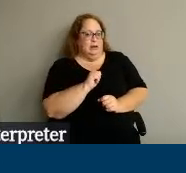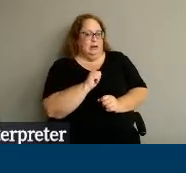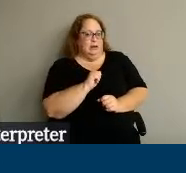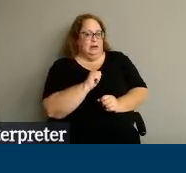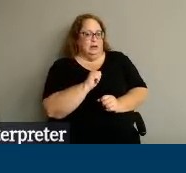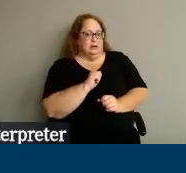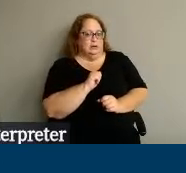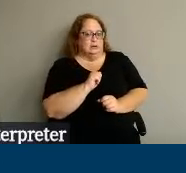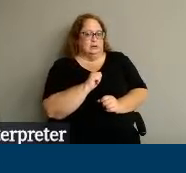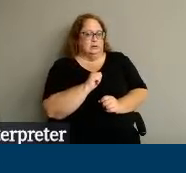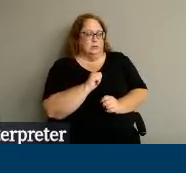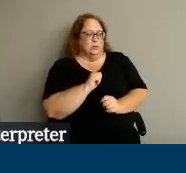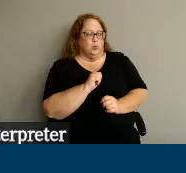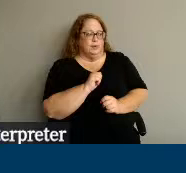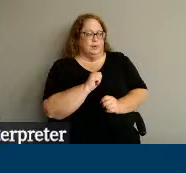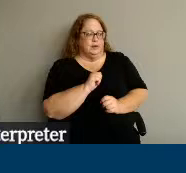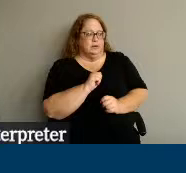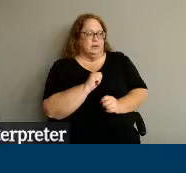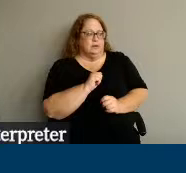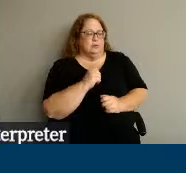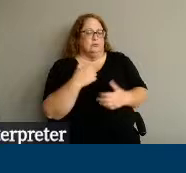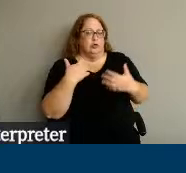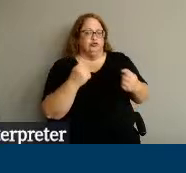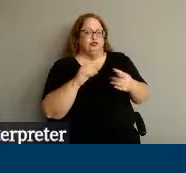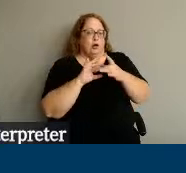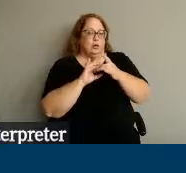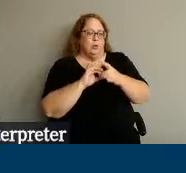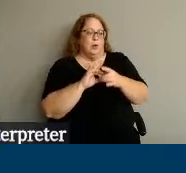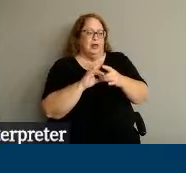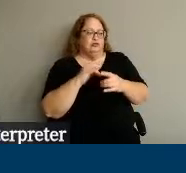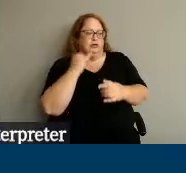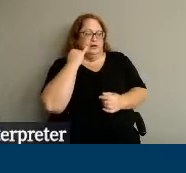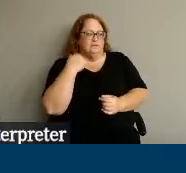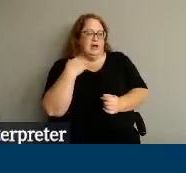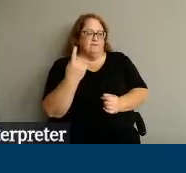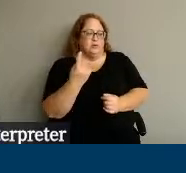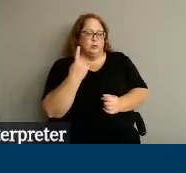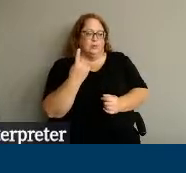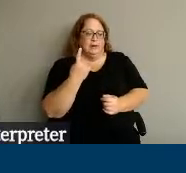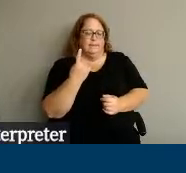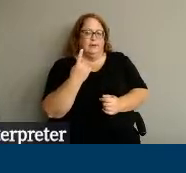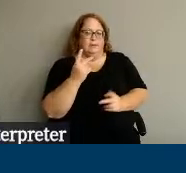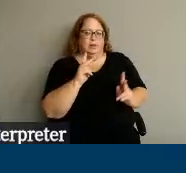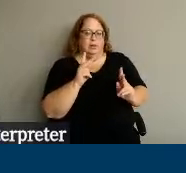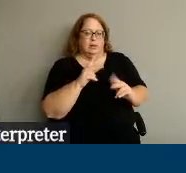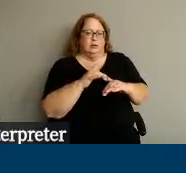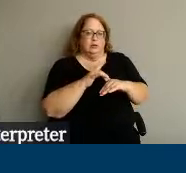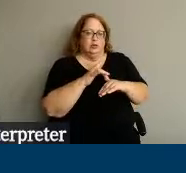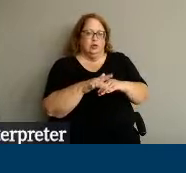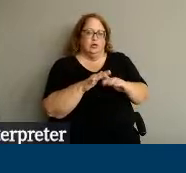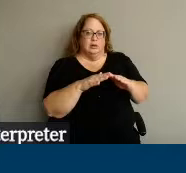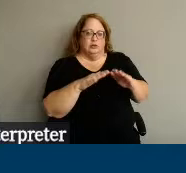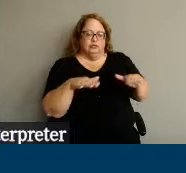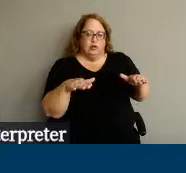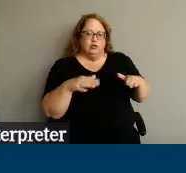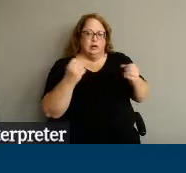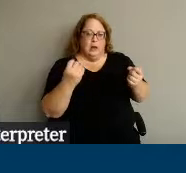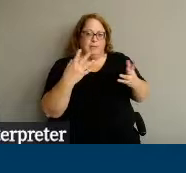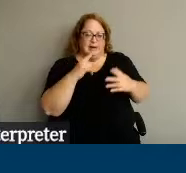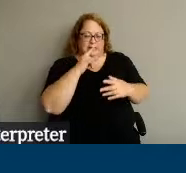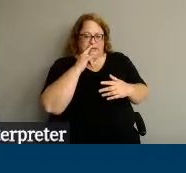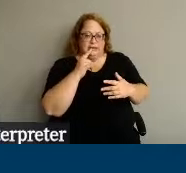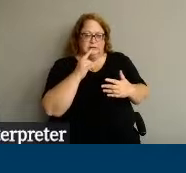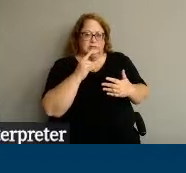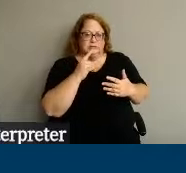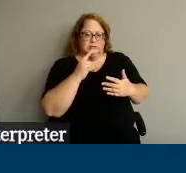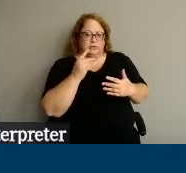be a strong correlation. If I have so many people in early childhood, how many kids are going to have that?